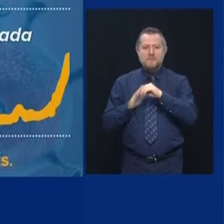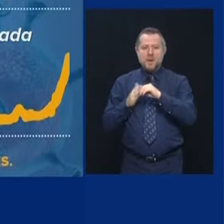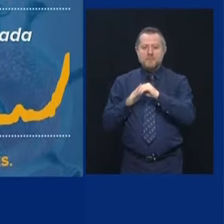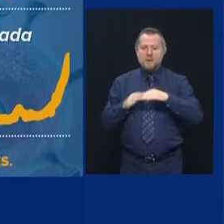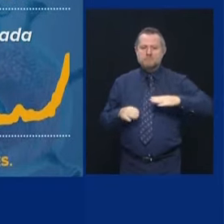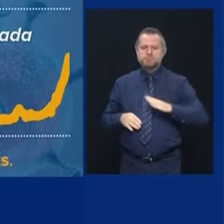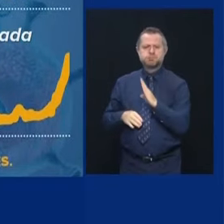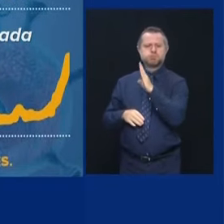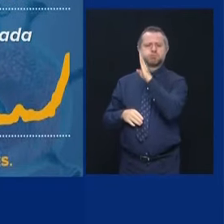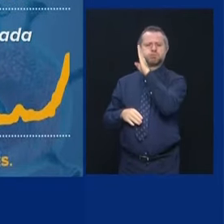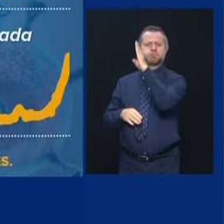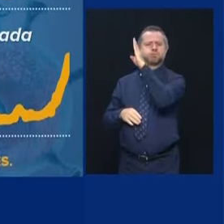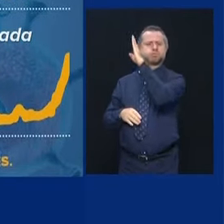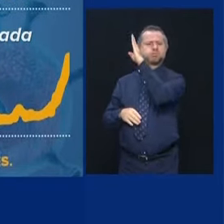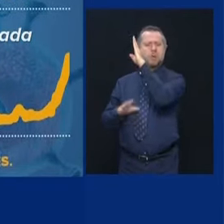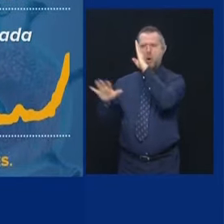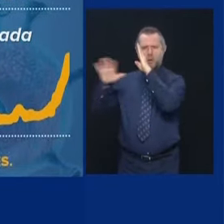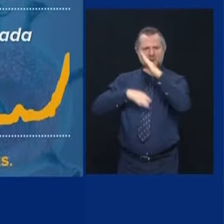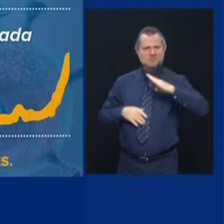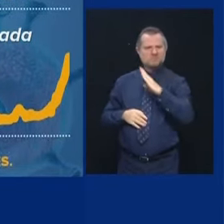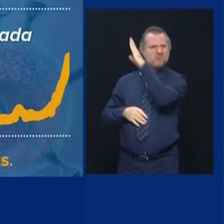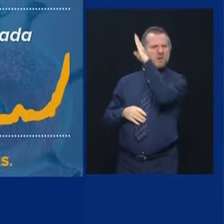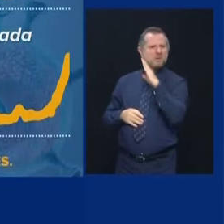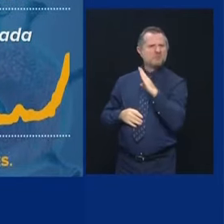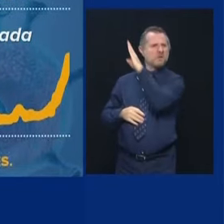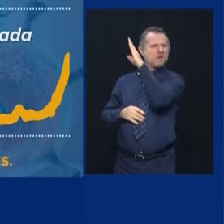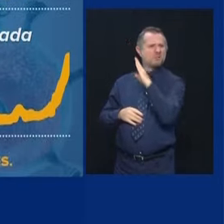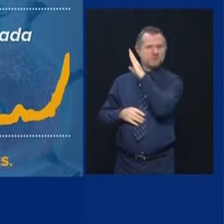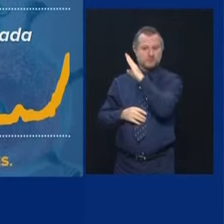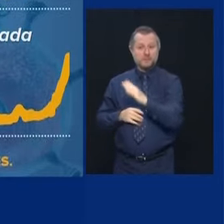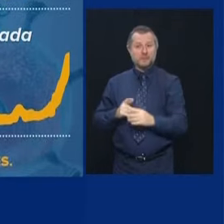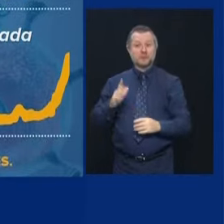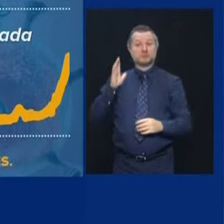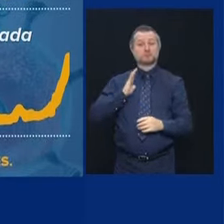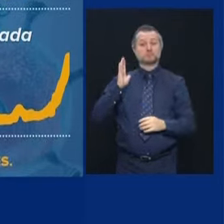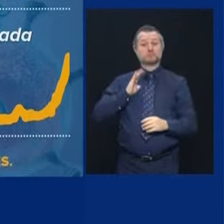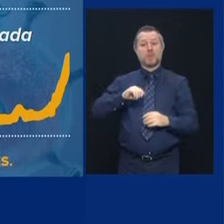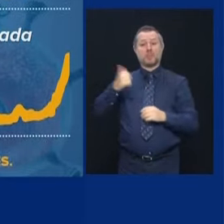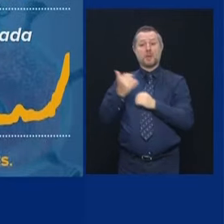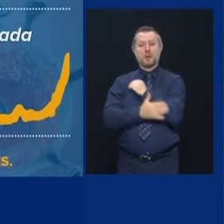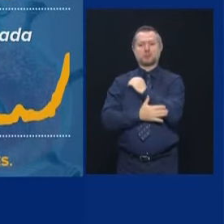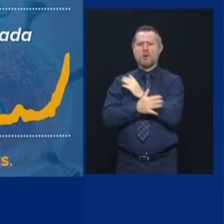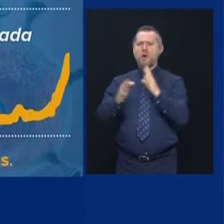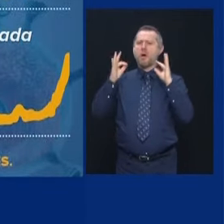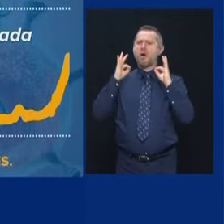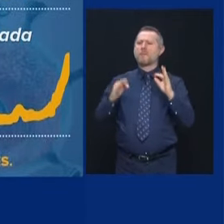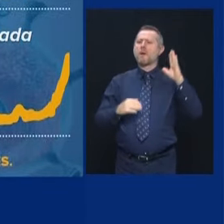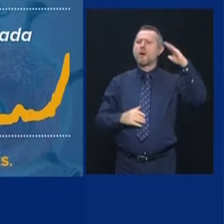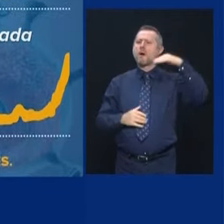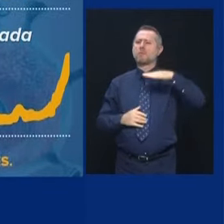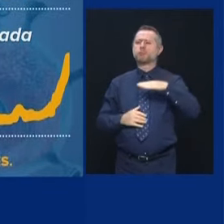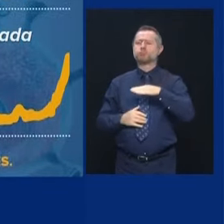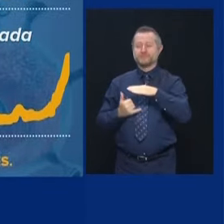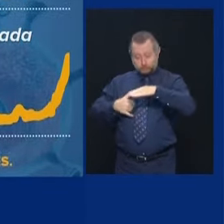over the globe. Countries that were doing remarkably well are now seeing